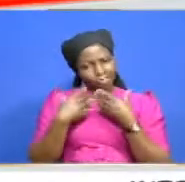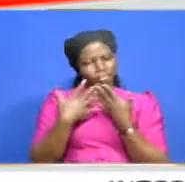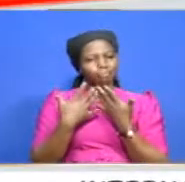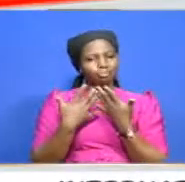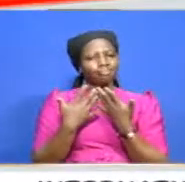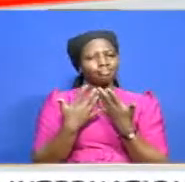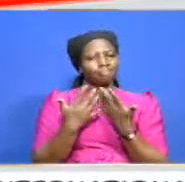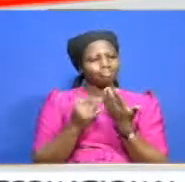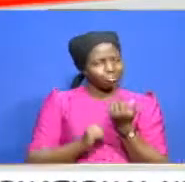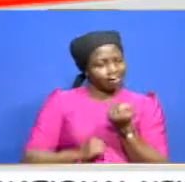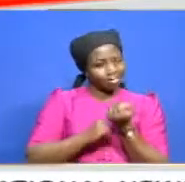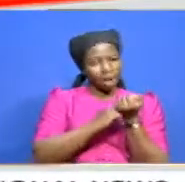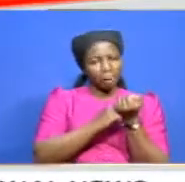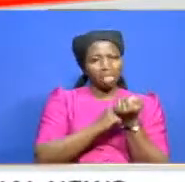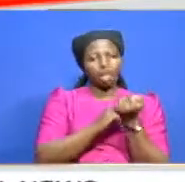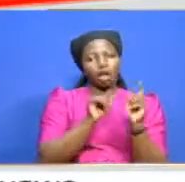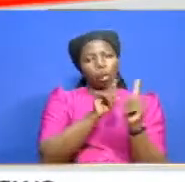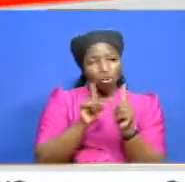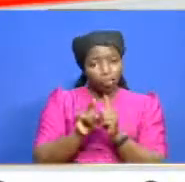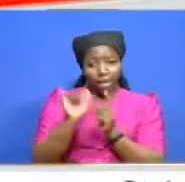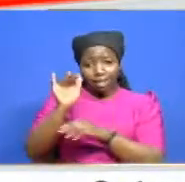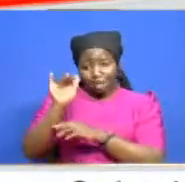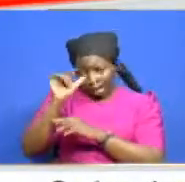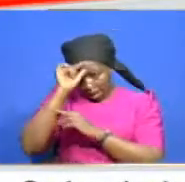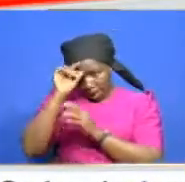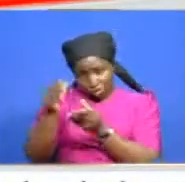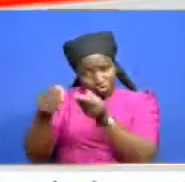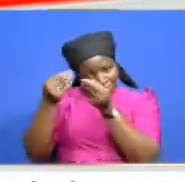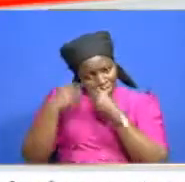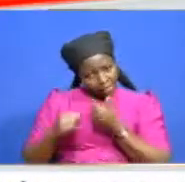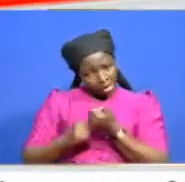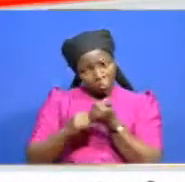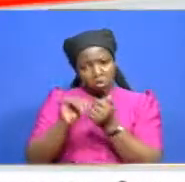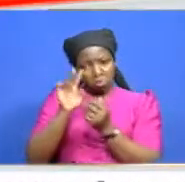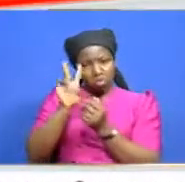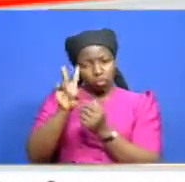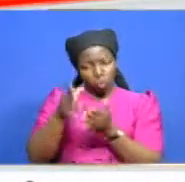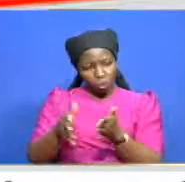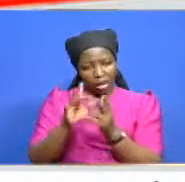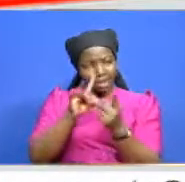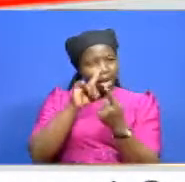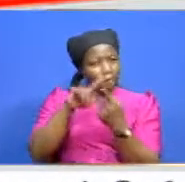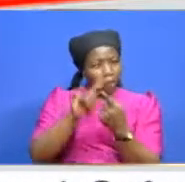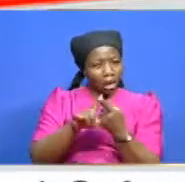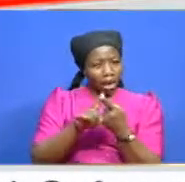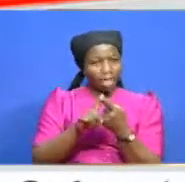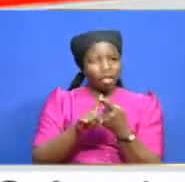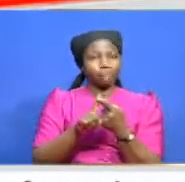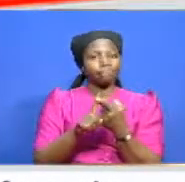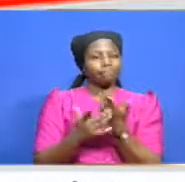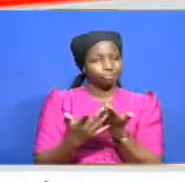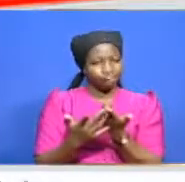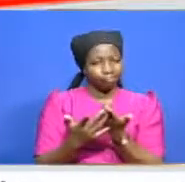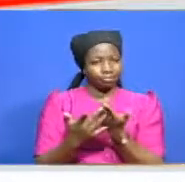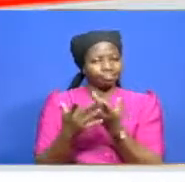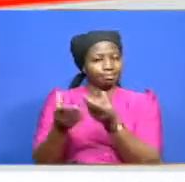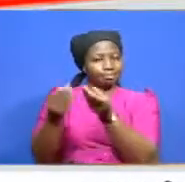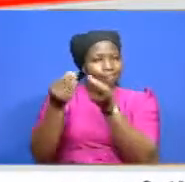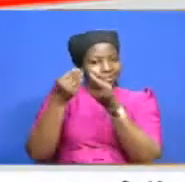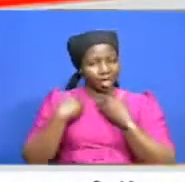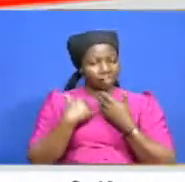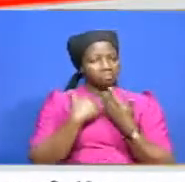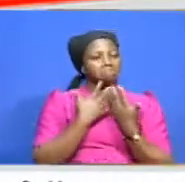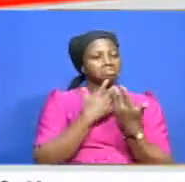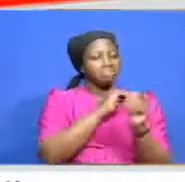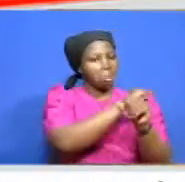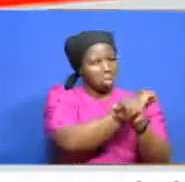package, and we've asked the government to provide it in two ways. Number one is through a credit guarantee, where private schools can be able to